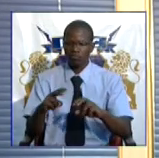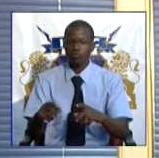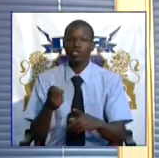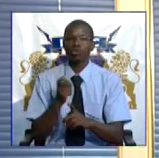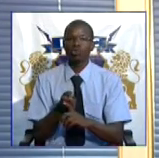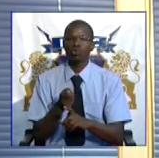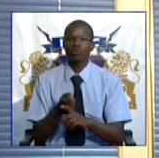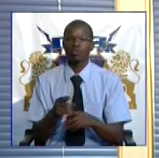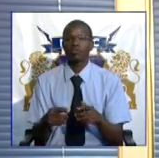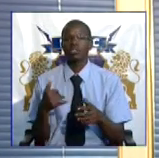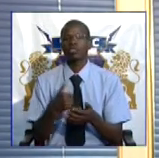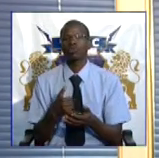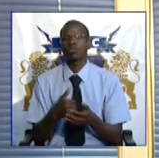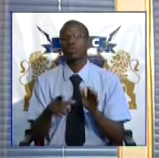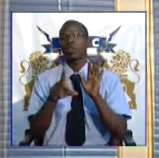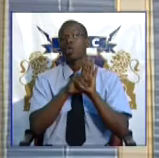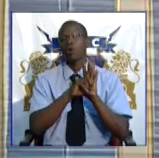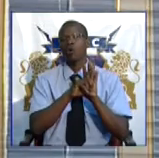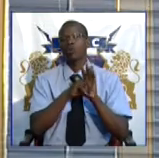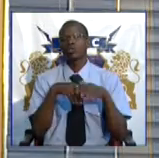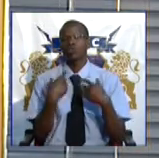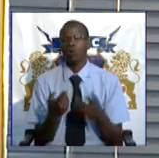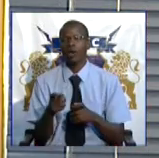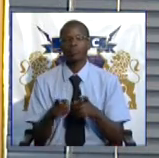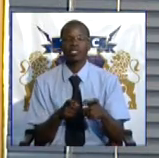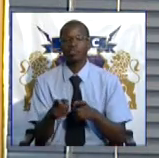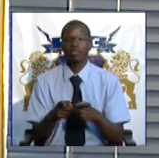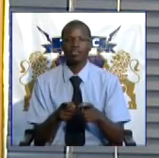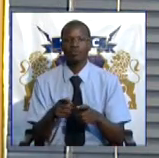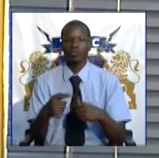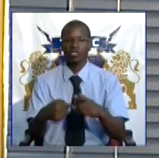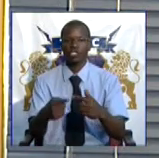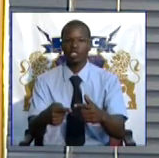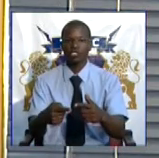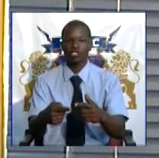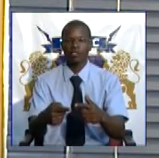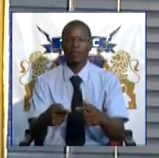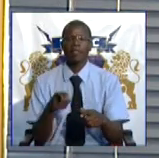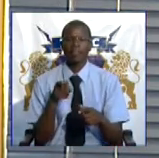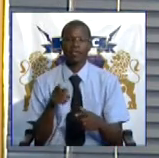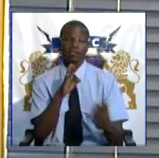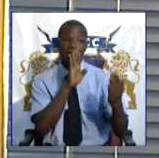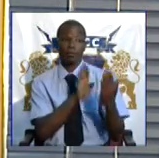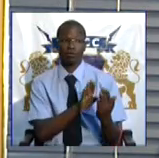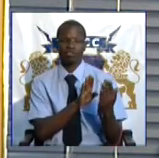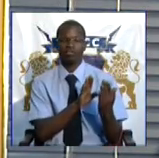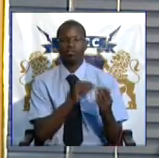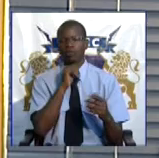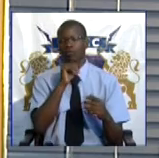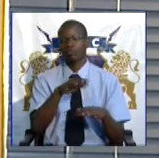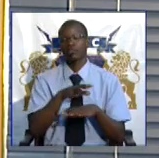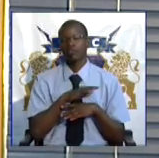conduct, or administrative procedures. This approach is inadequate as it fails